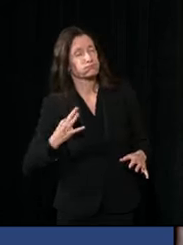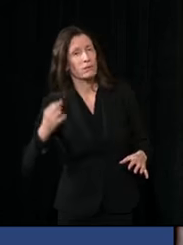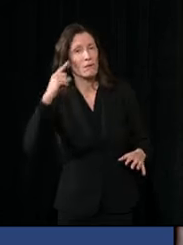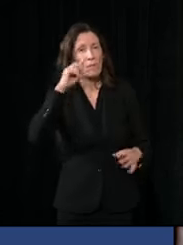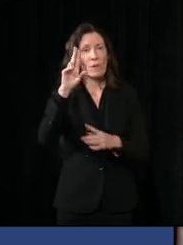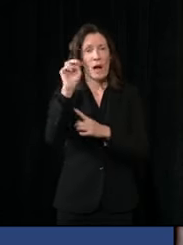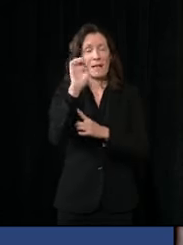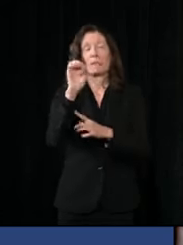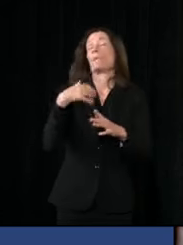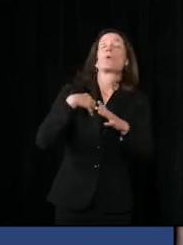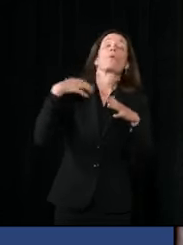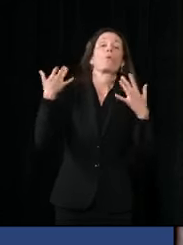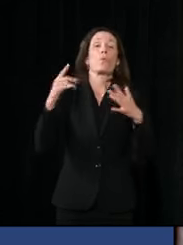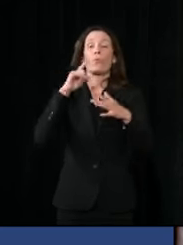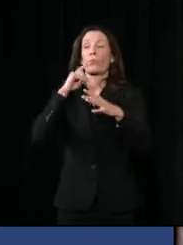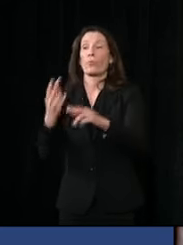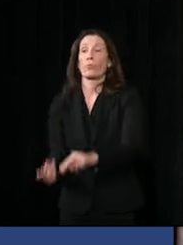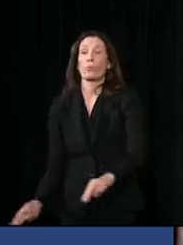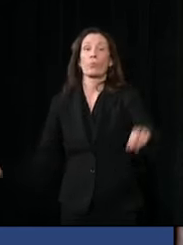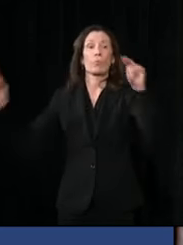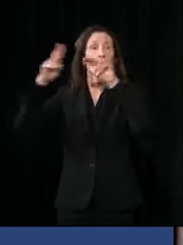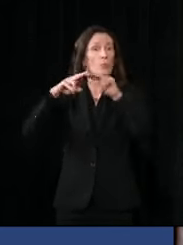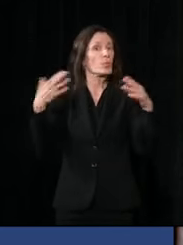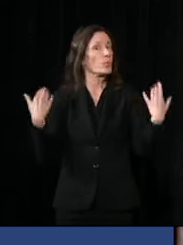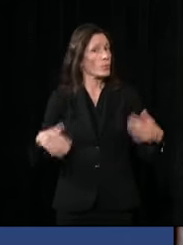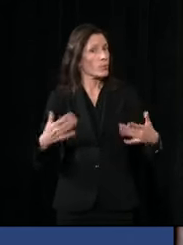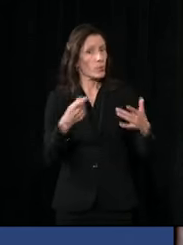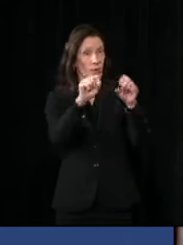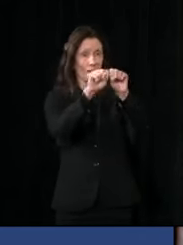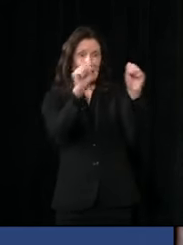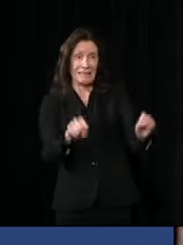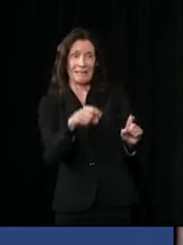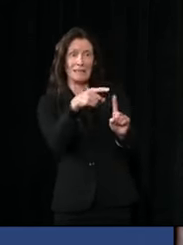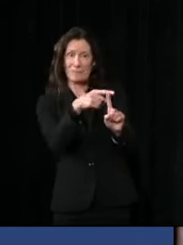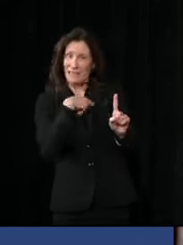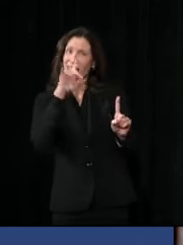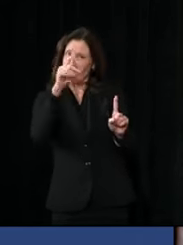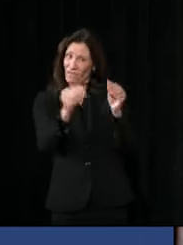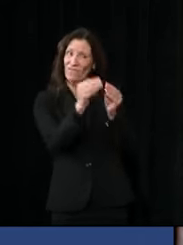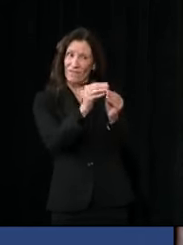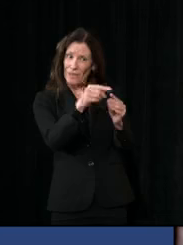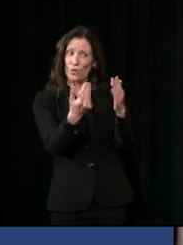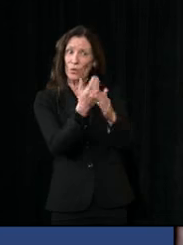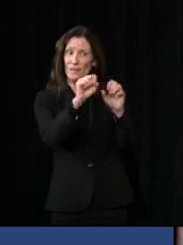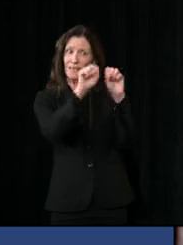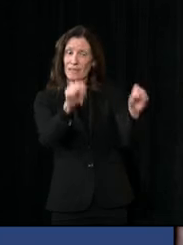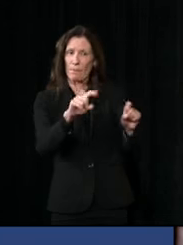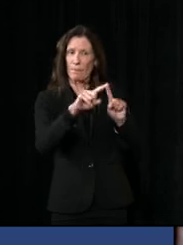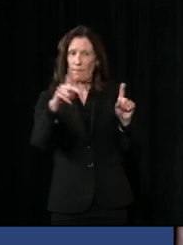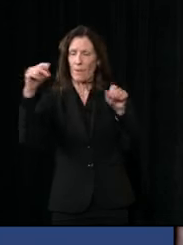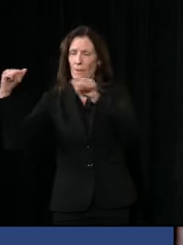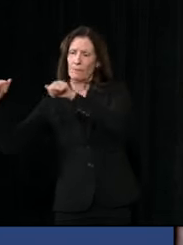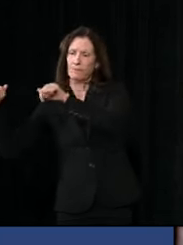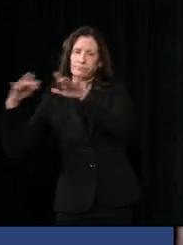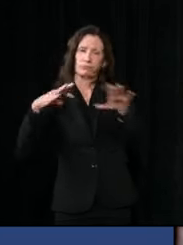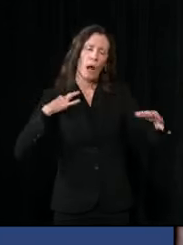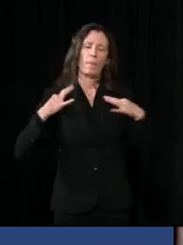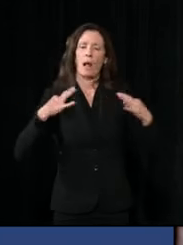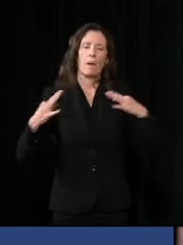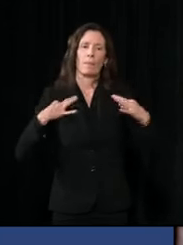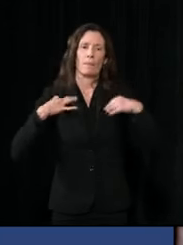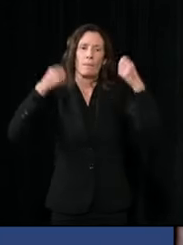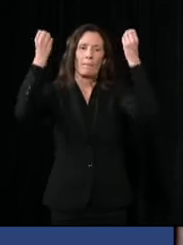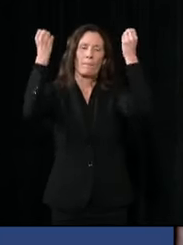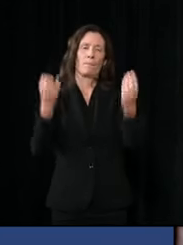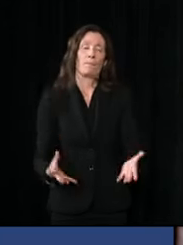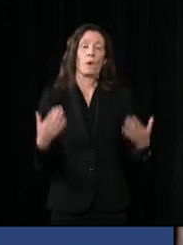is investing in new technology. We brought a bot in to work on our online system.